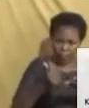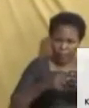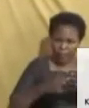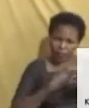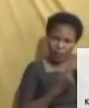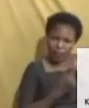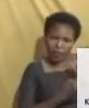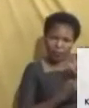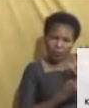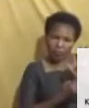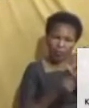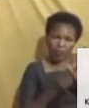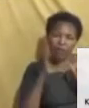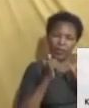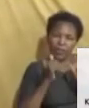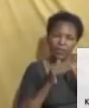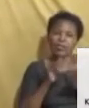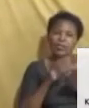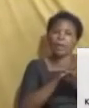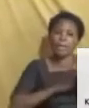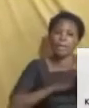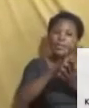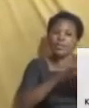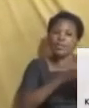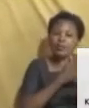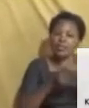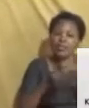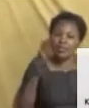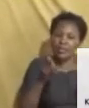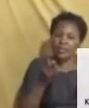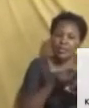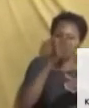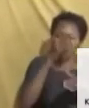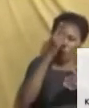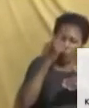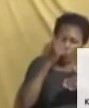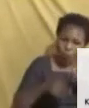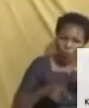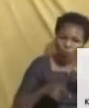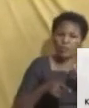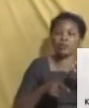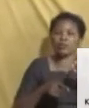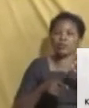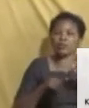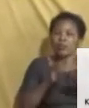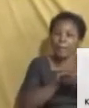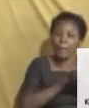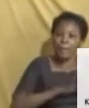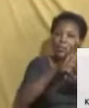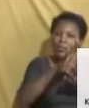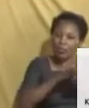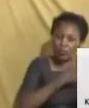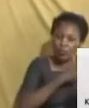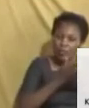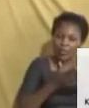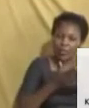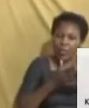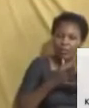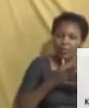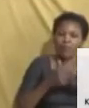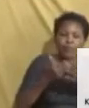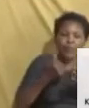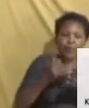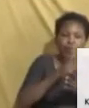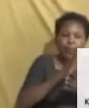the application of the basic structure and to what end that basic structure was to be interfered with through